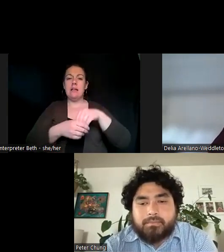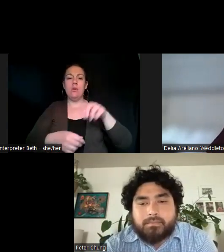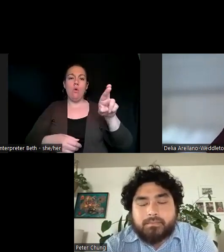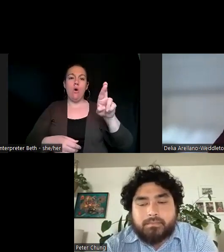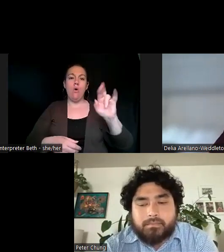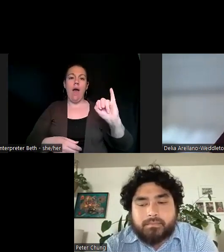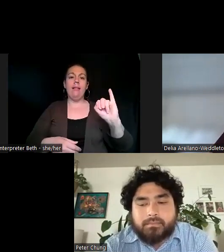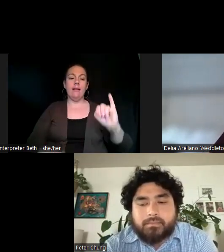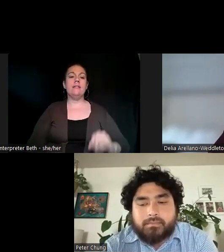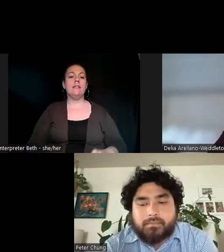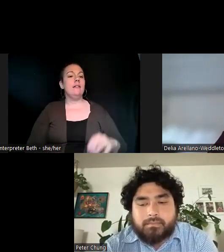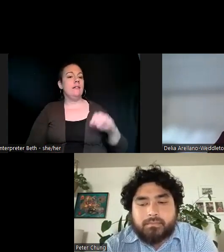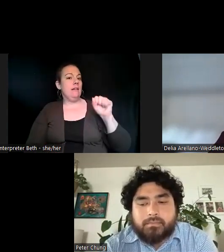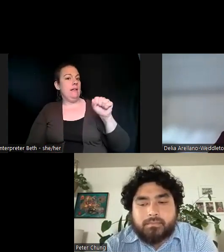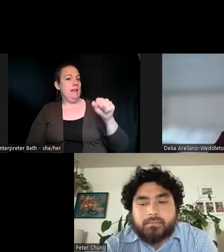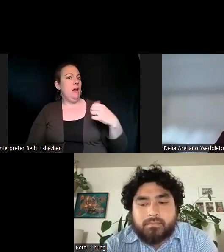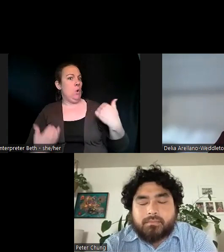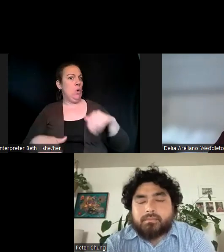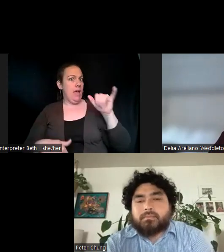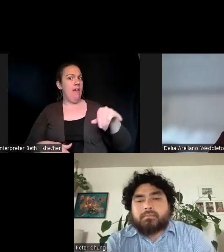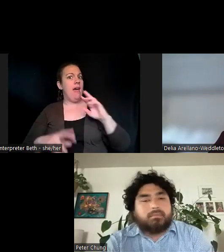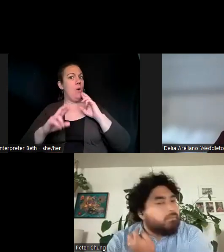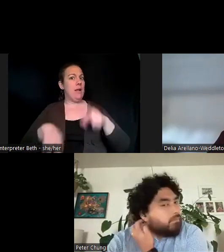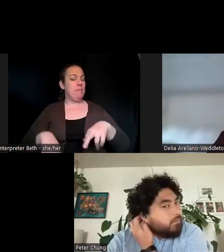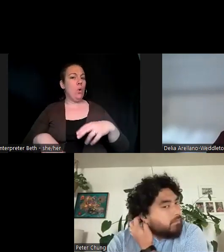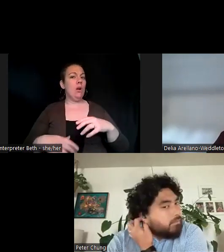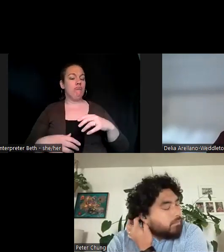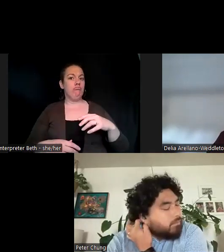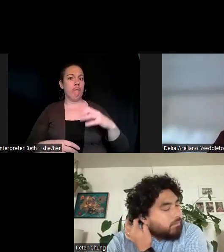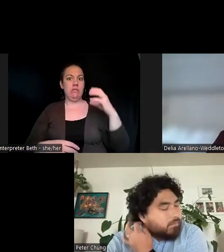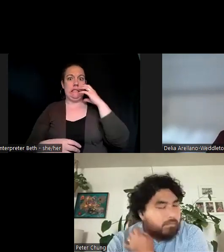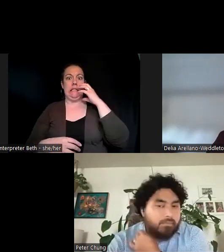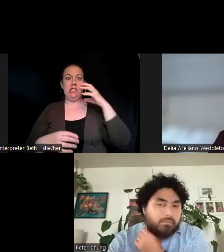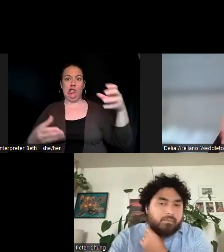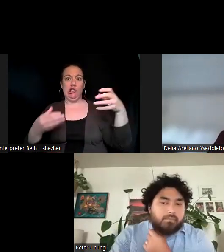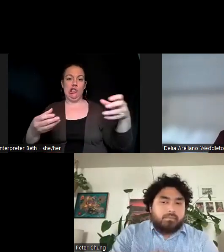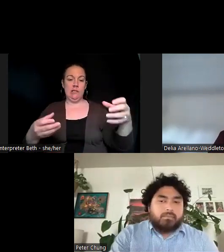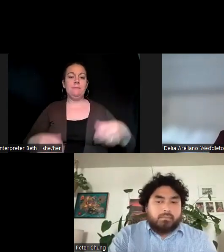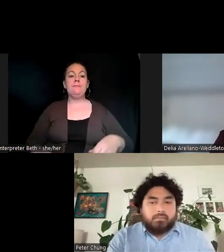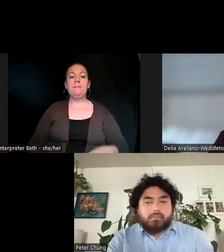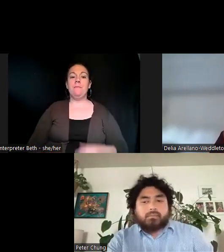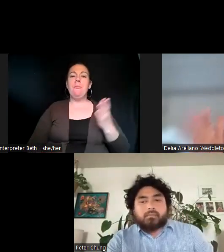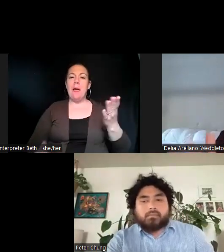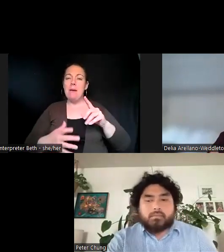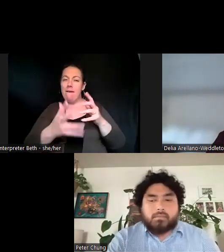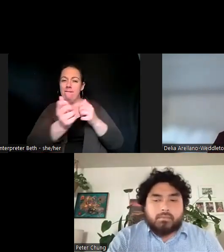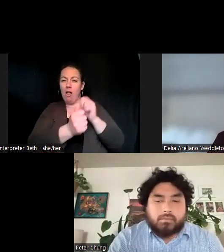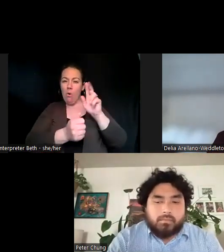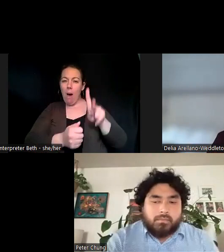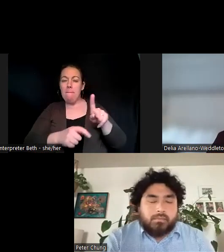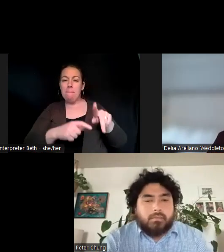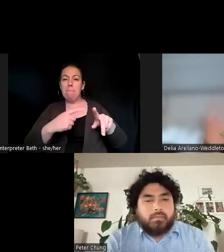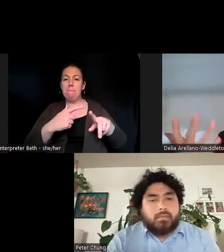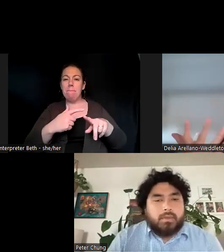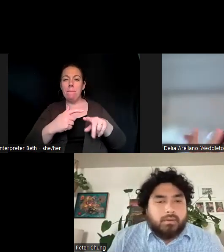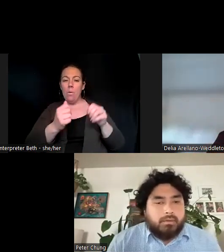Thank you. And that was quite the report. So thank you, Peter. I might follow up with you with the question about that in a minute, but let me go to the next one, and